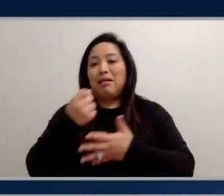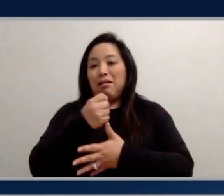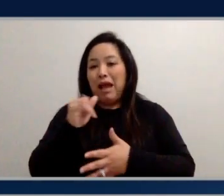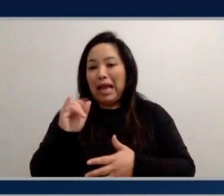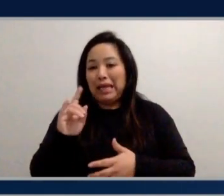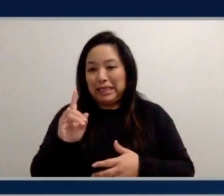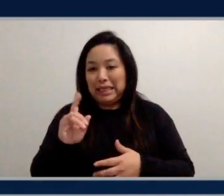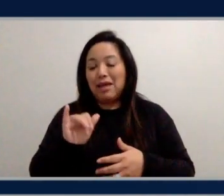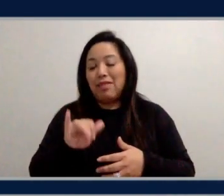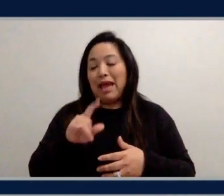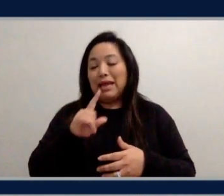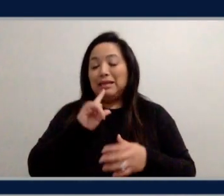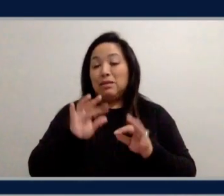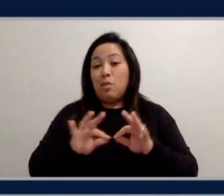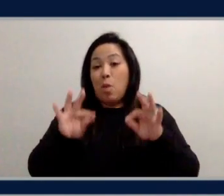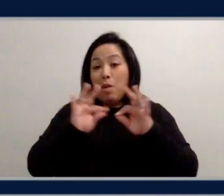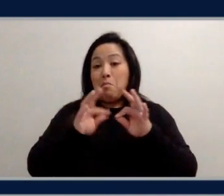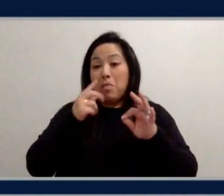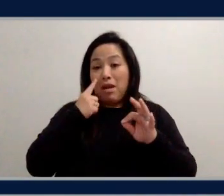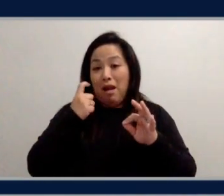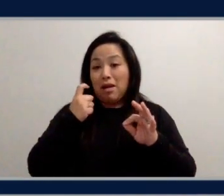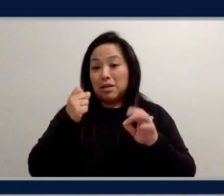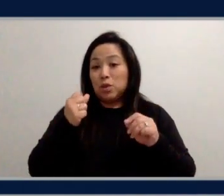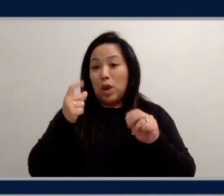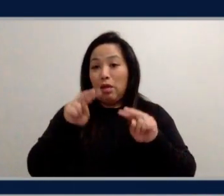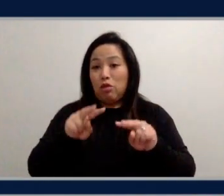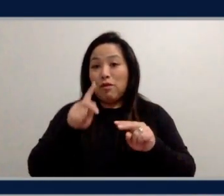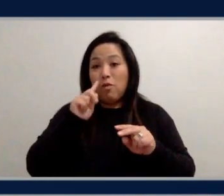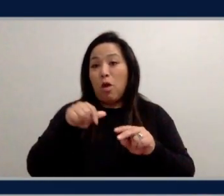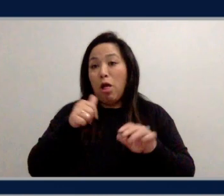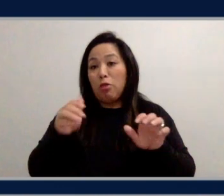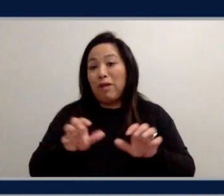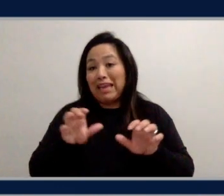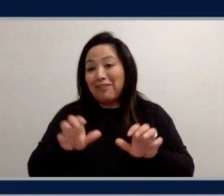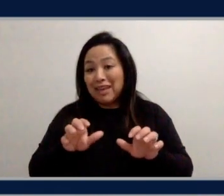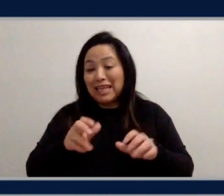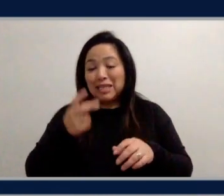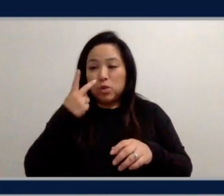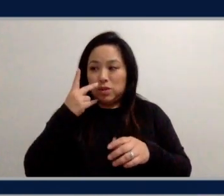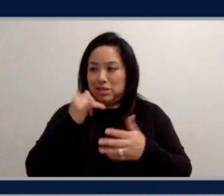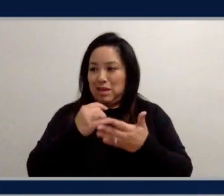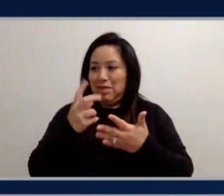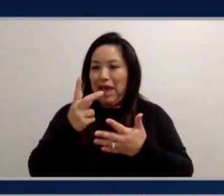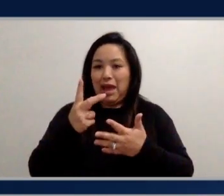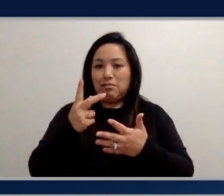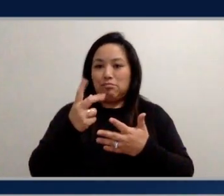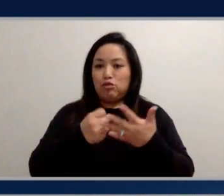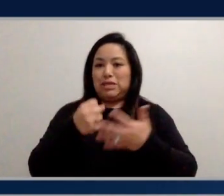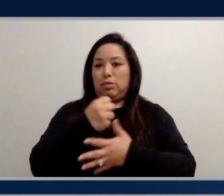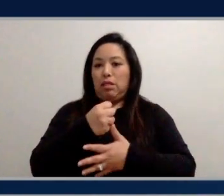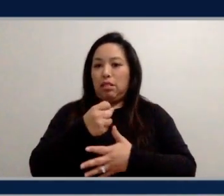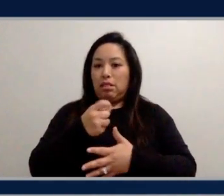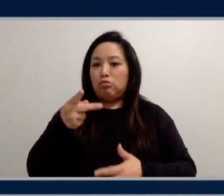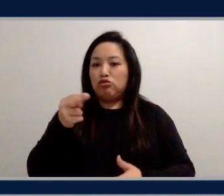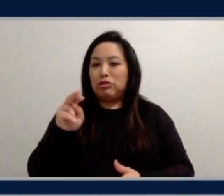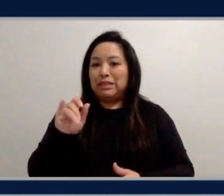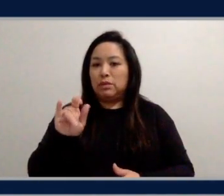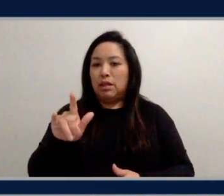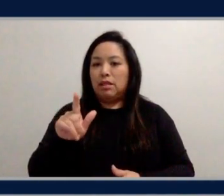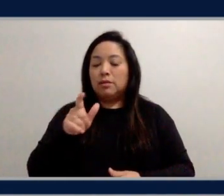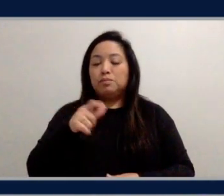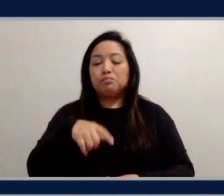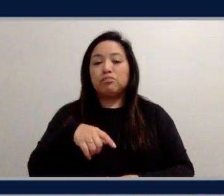important because you might want to go and search for other activities that this principal has done in your cloud environment. We can see where the